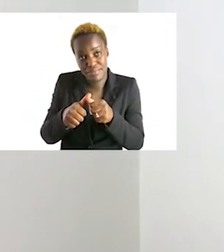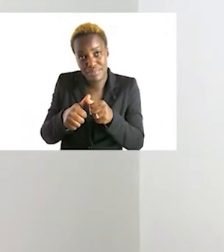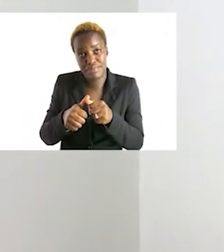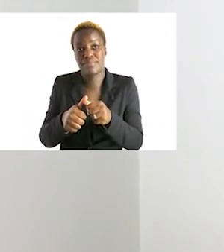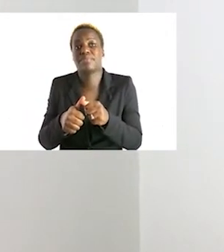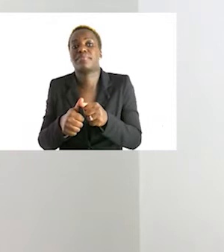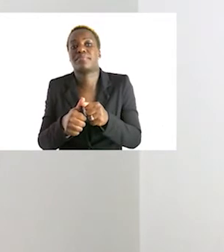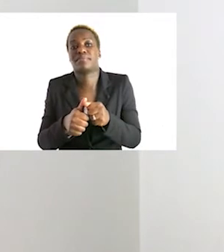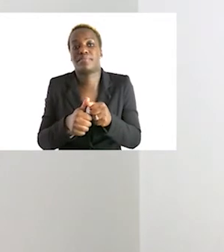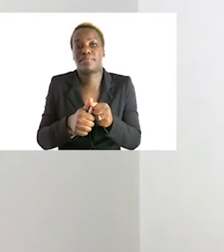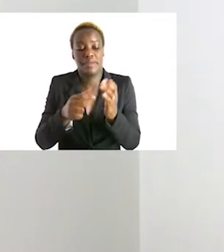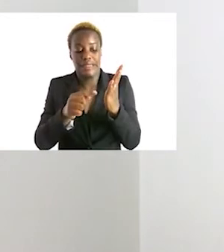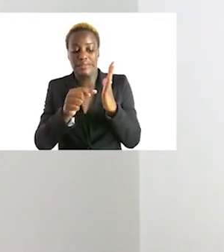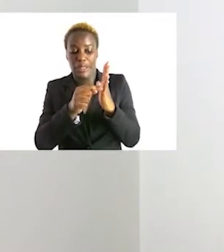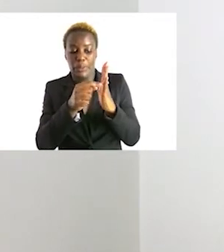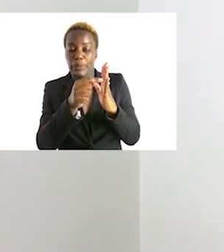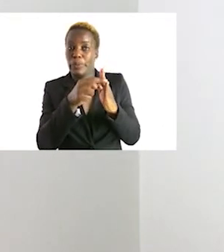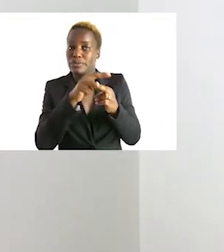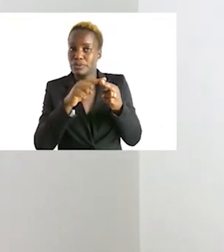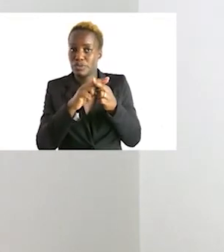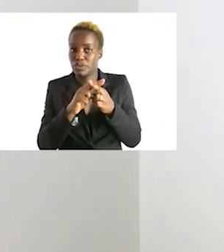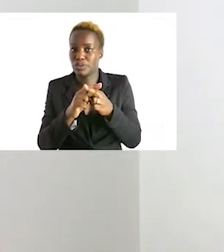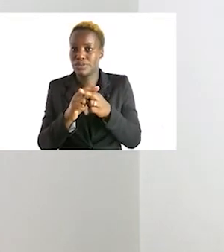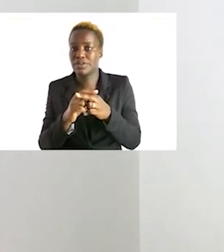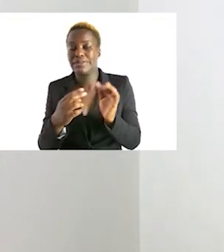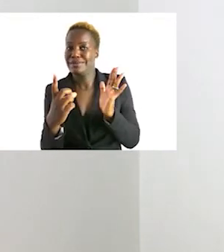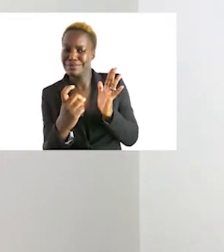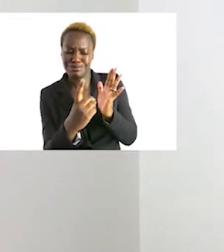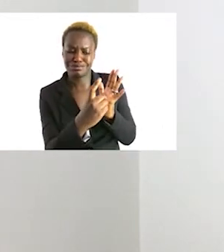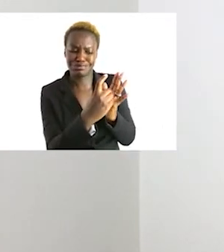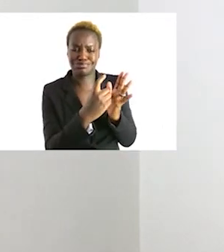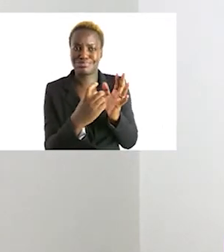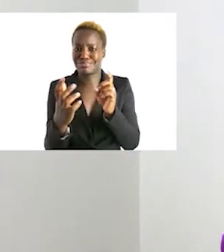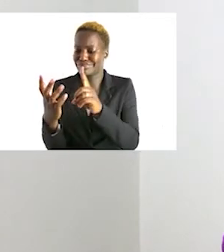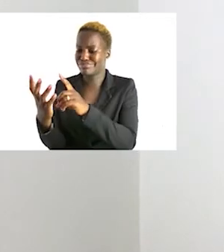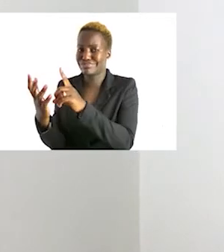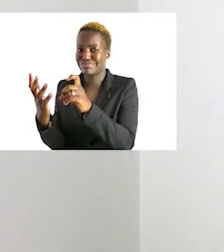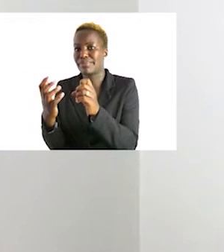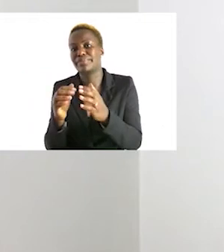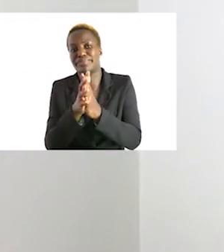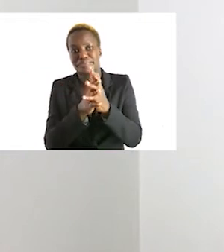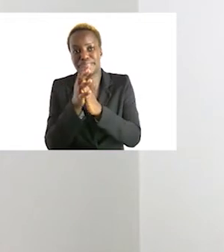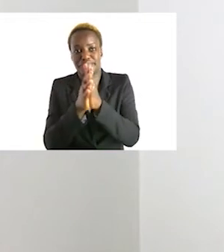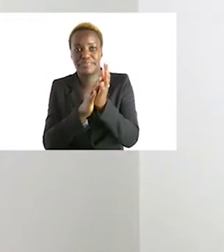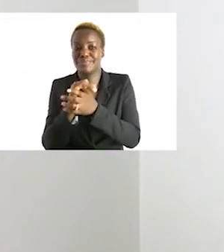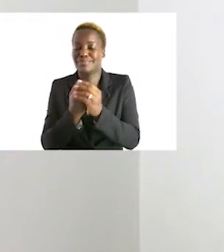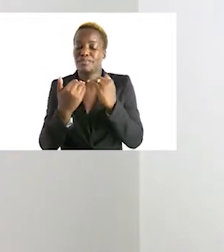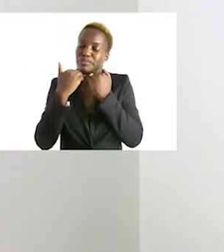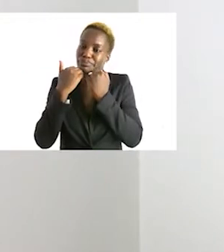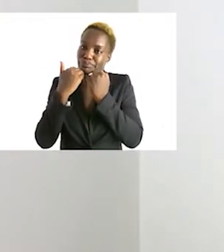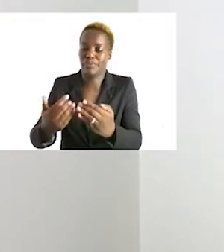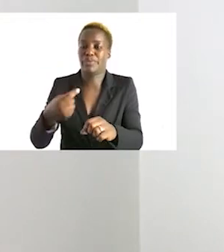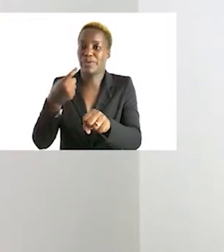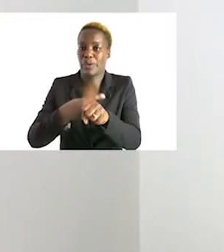your fingers. Let's quickly sanitize our hands. It's very important to keep